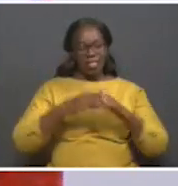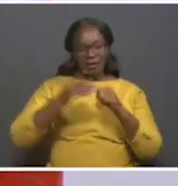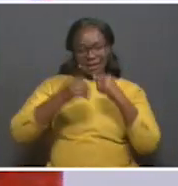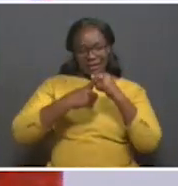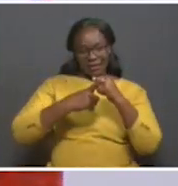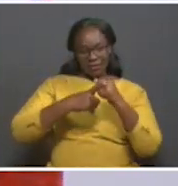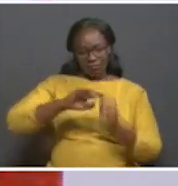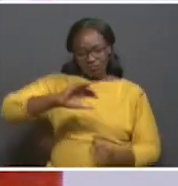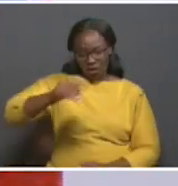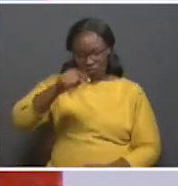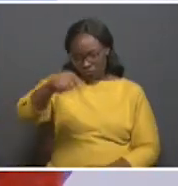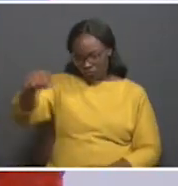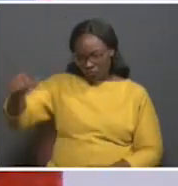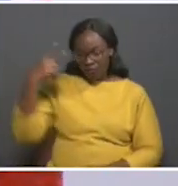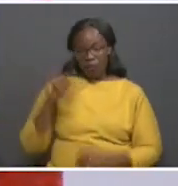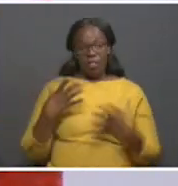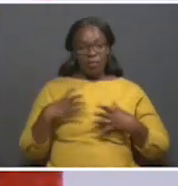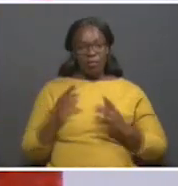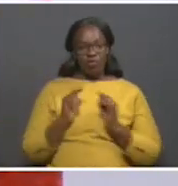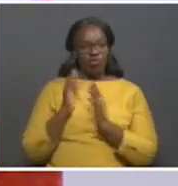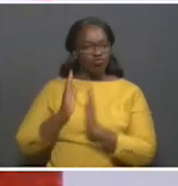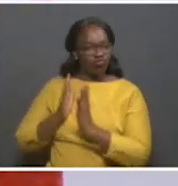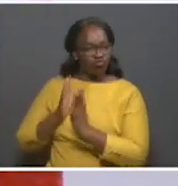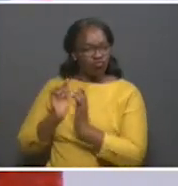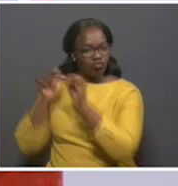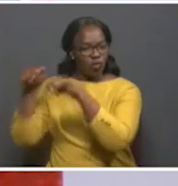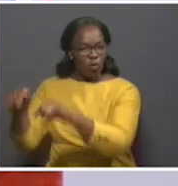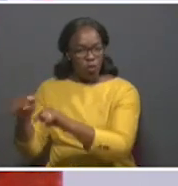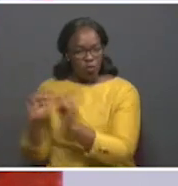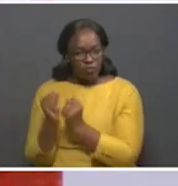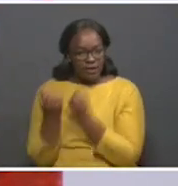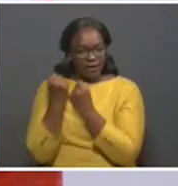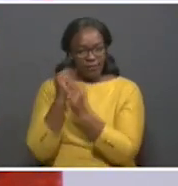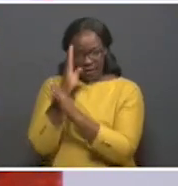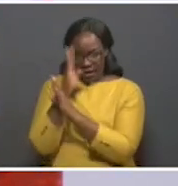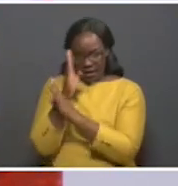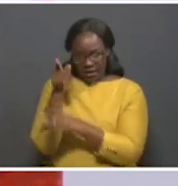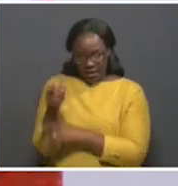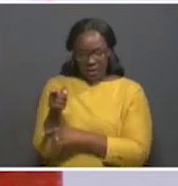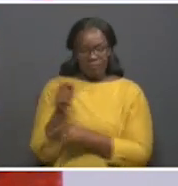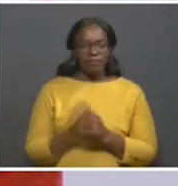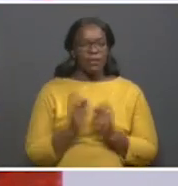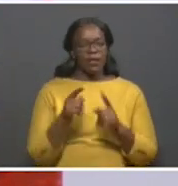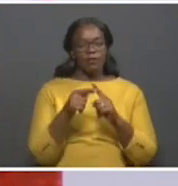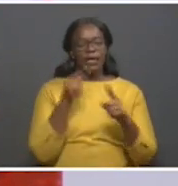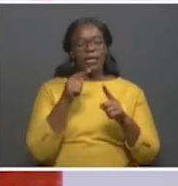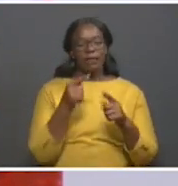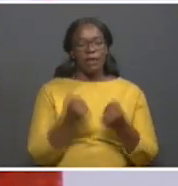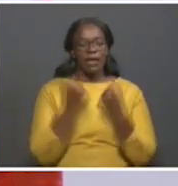cities of asylum for the perpetrators of accidental or unintentional murder in